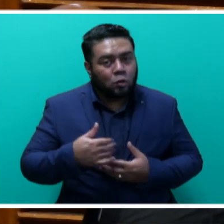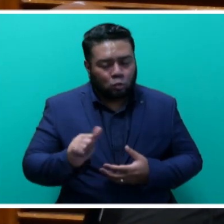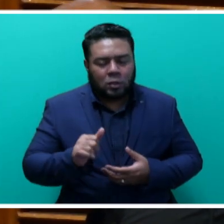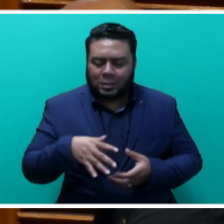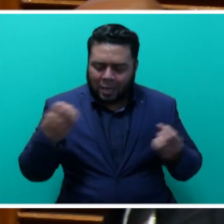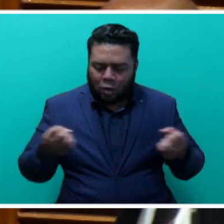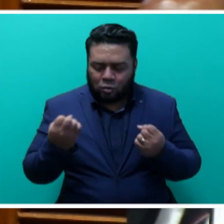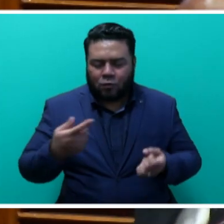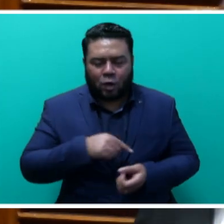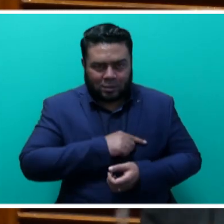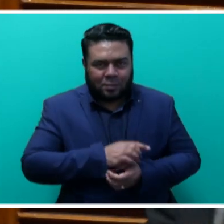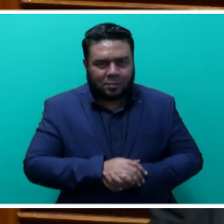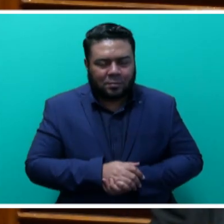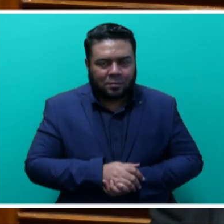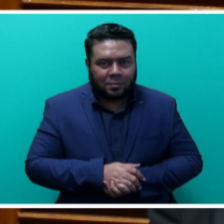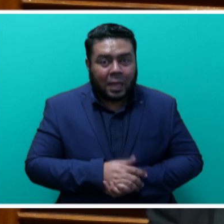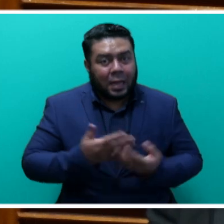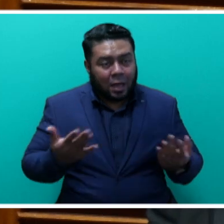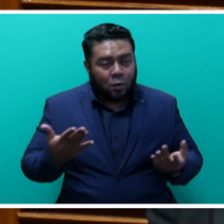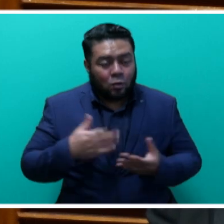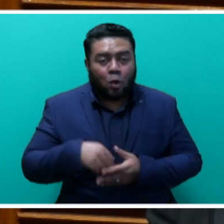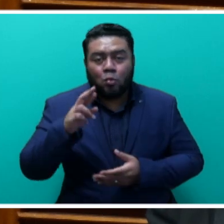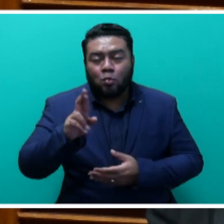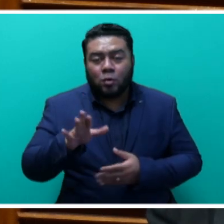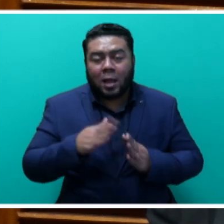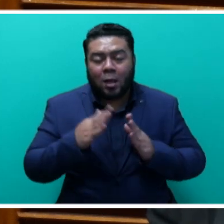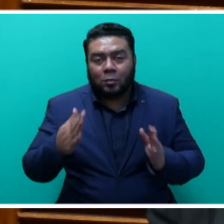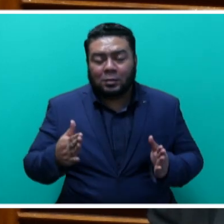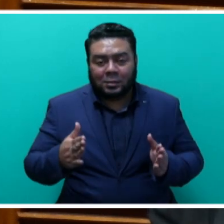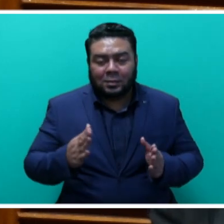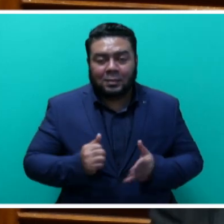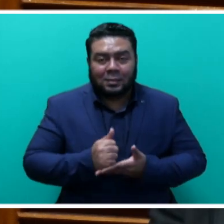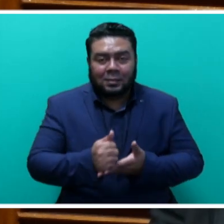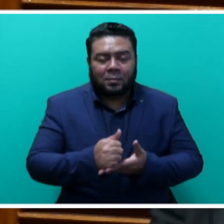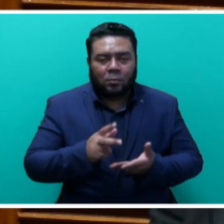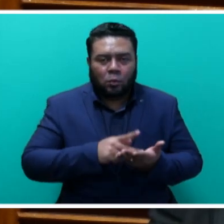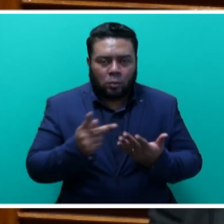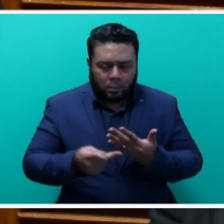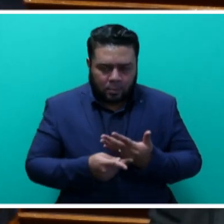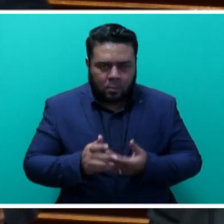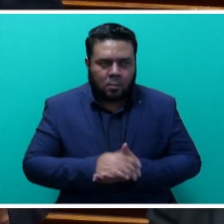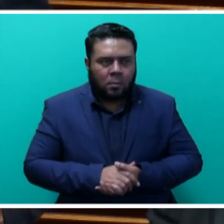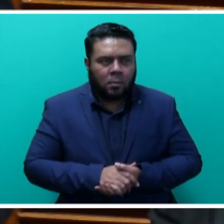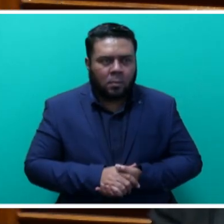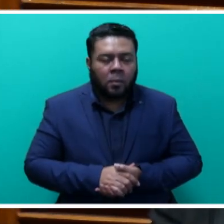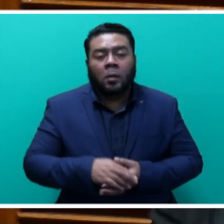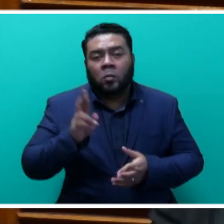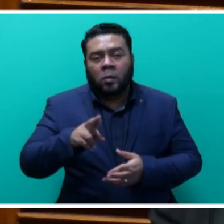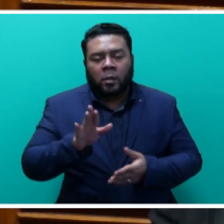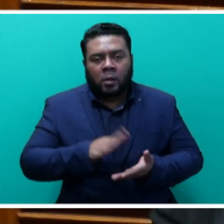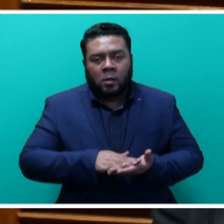note. I'll now deal with the Rural Housing Assistance Scheme, Mr. Speaker, sir. The Rural Housing